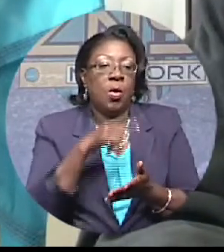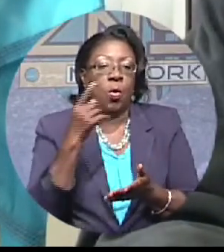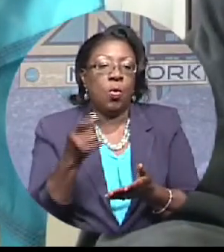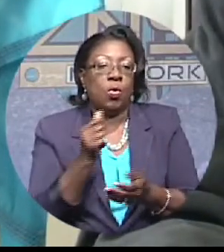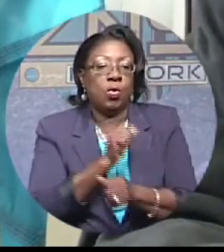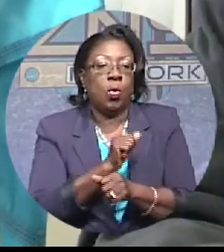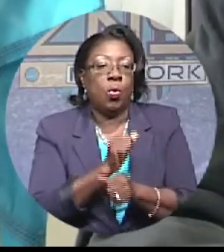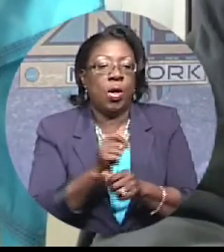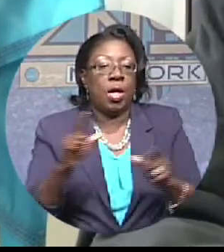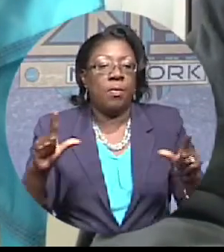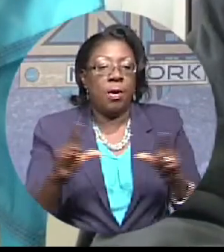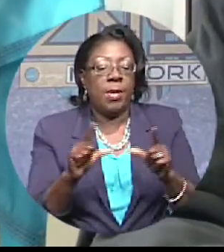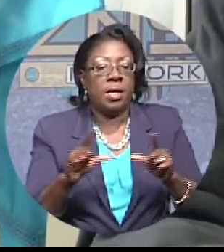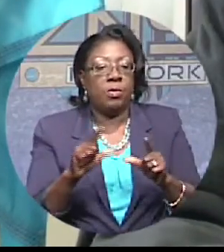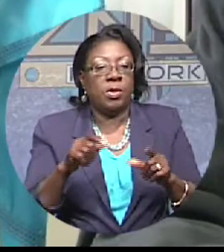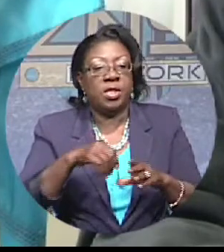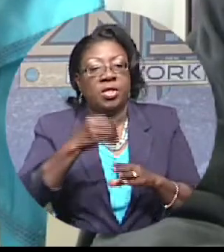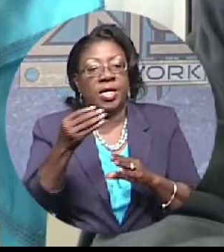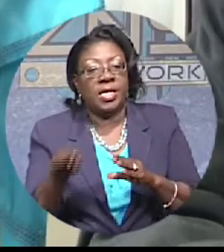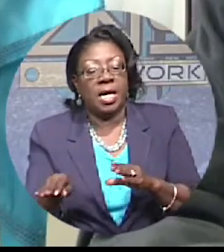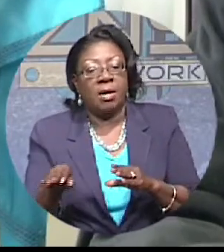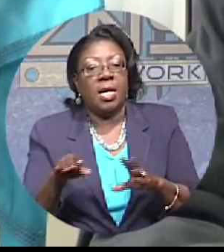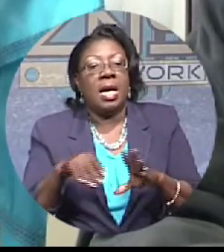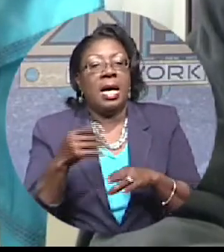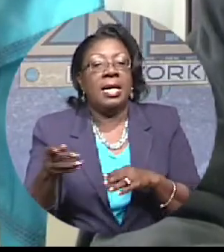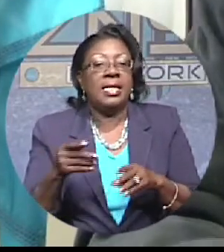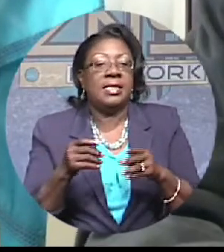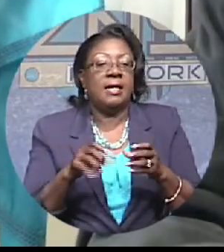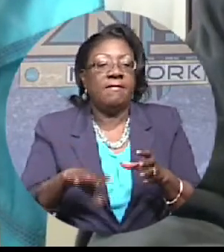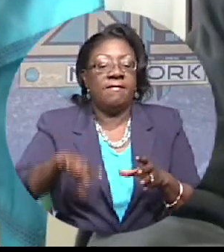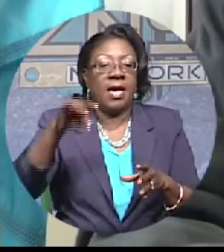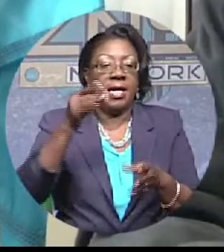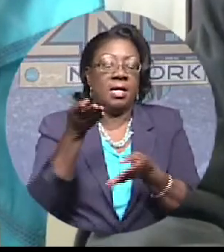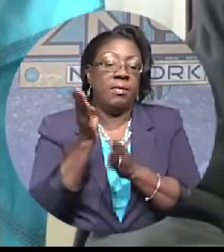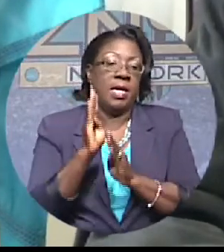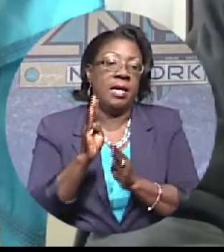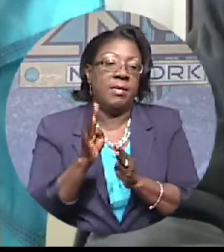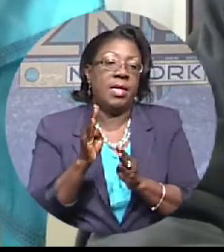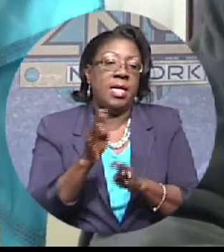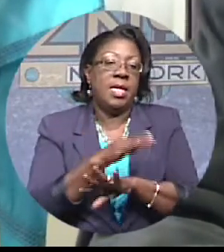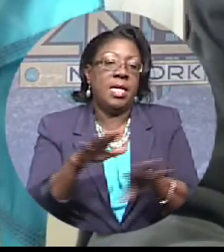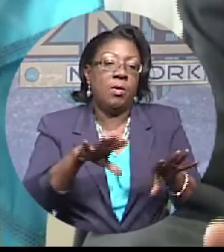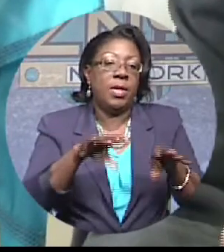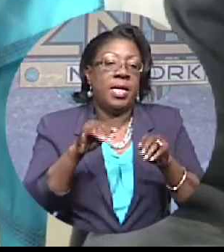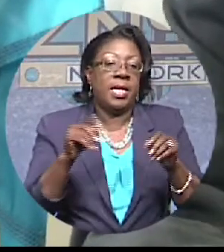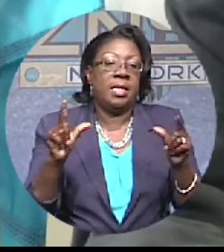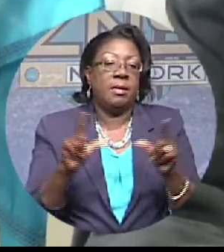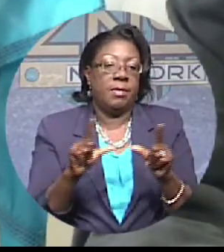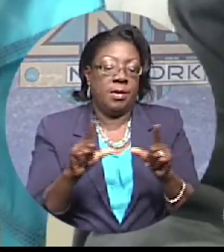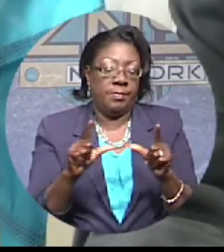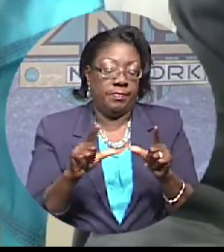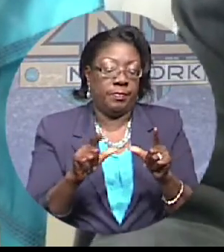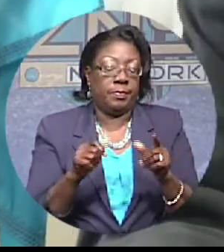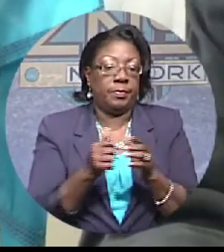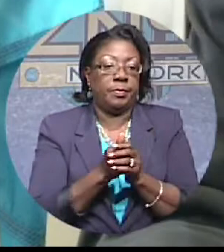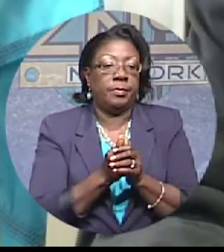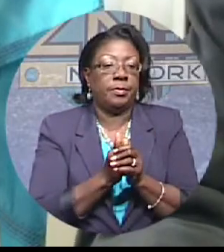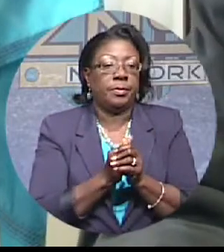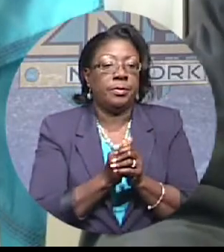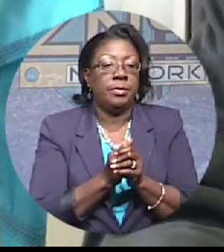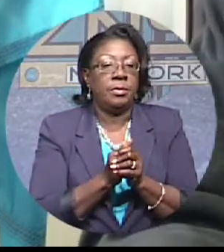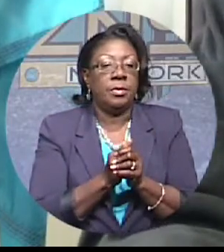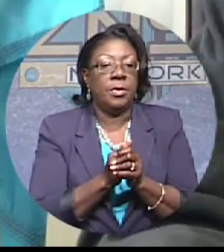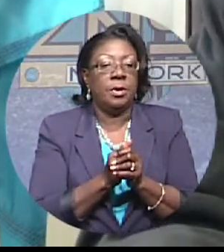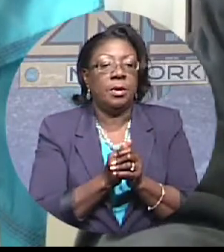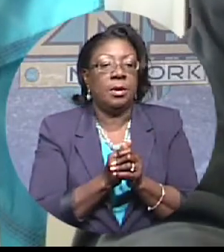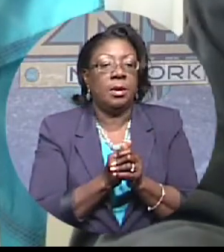turned down unless they found a Bahamian to understudy. And I mean that. They won't get the permit unless they have an understudy for that position. That's what